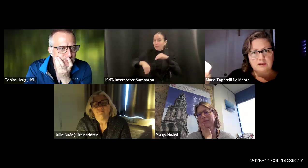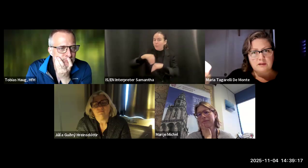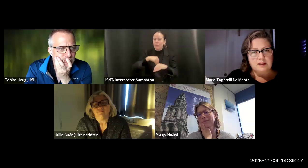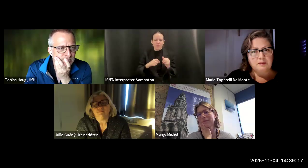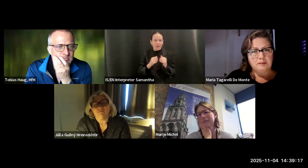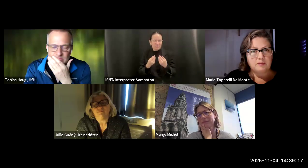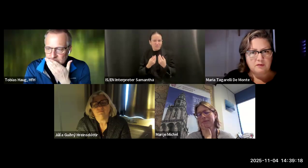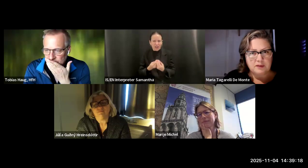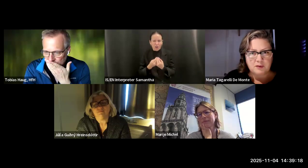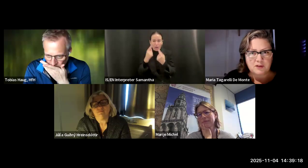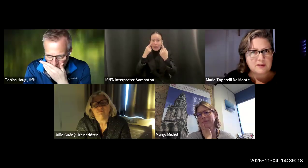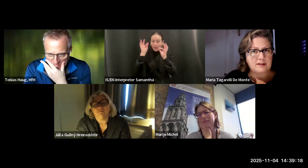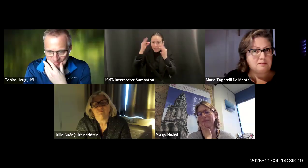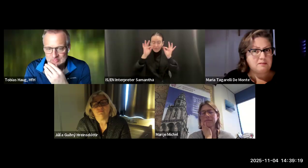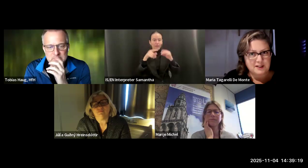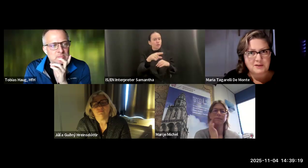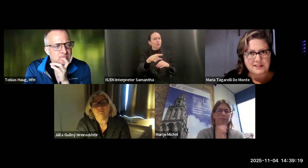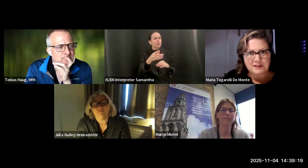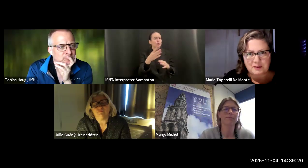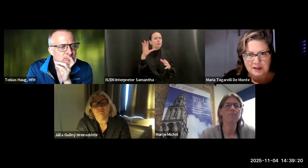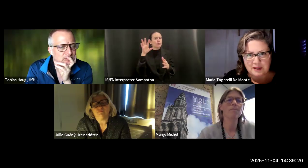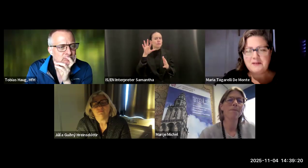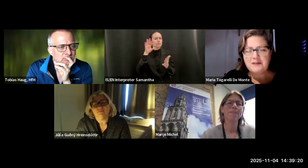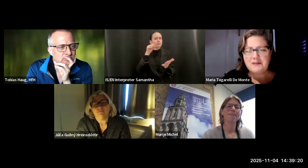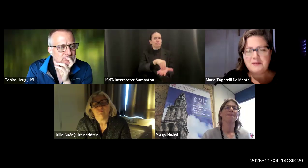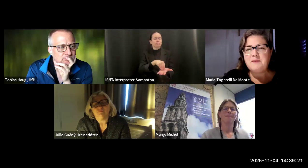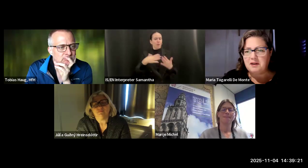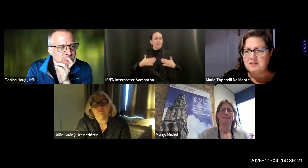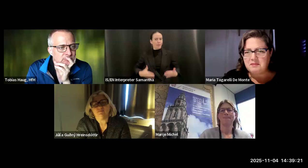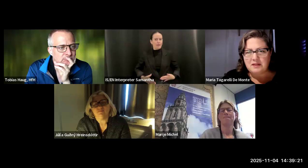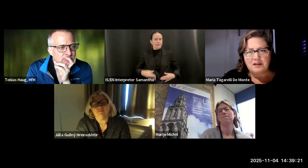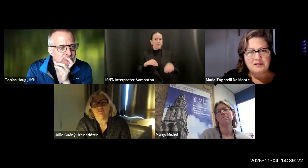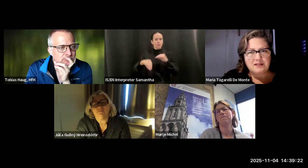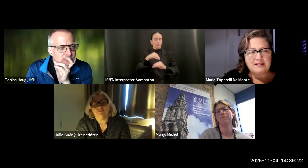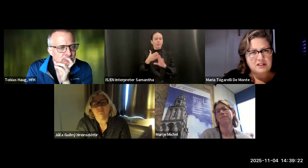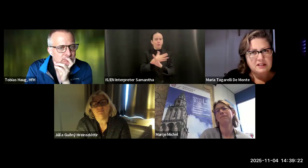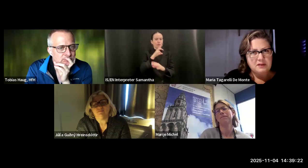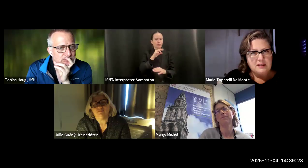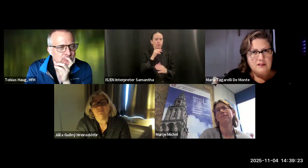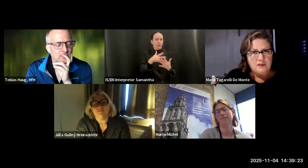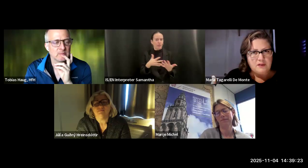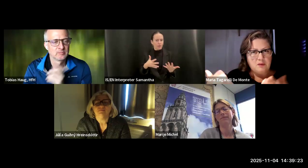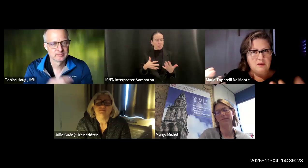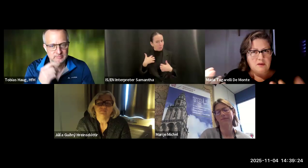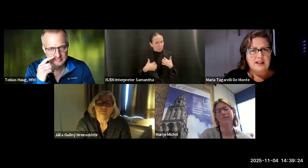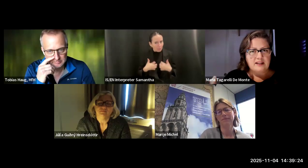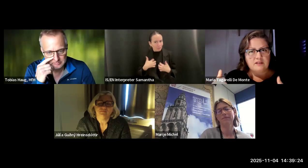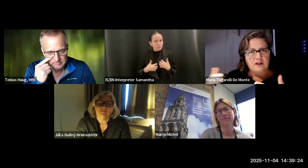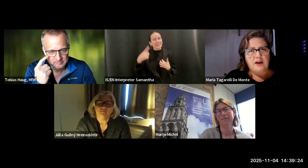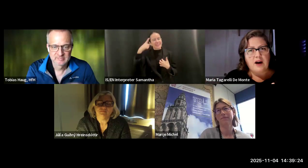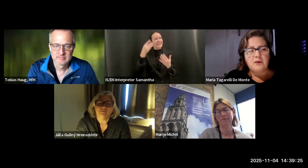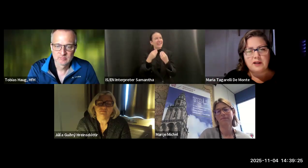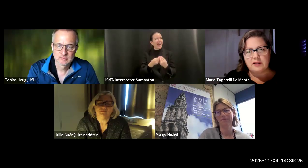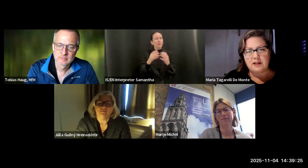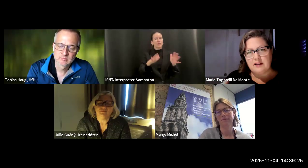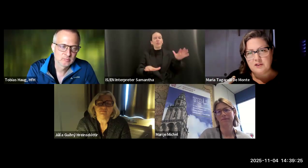did mention the body movement, which was something interesting for me. But it's just interesting if you have any